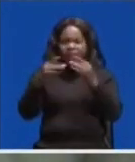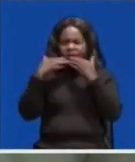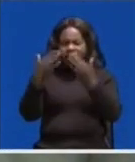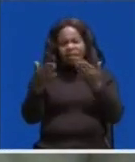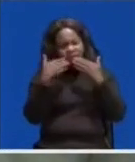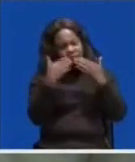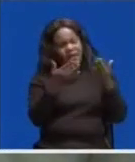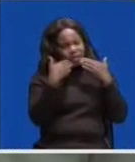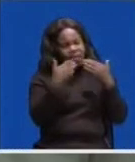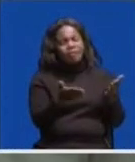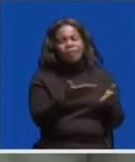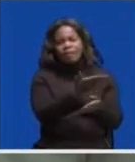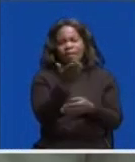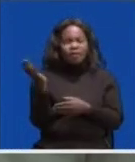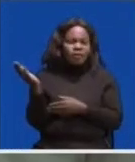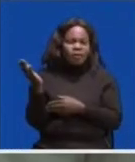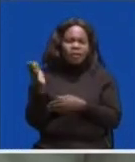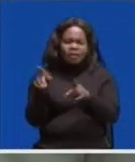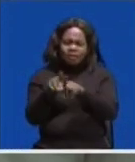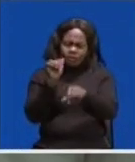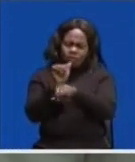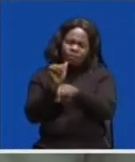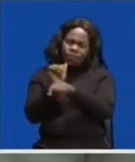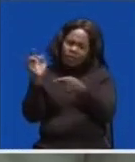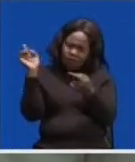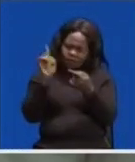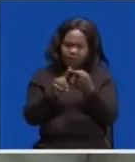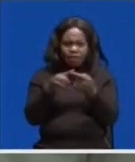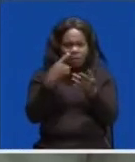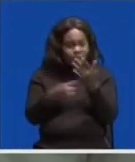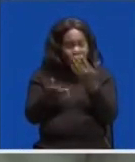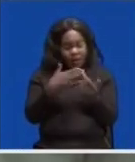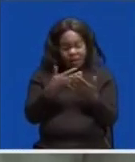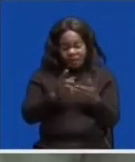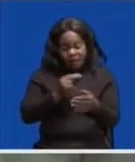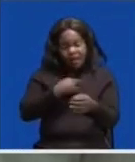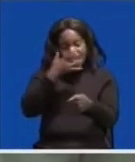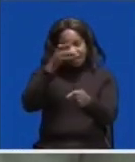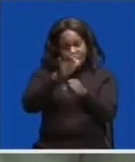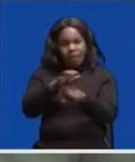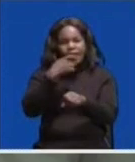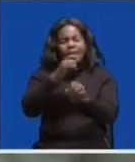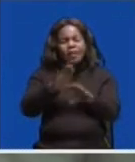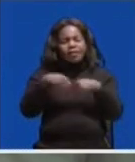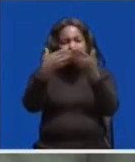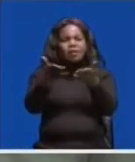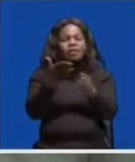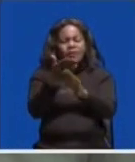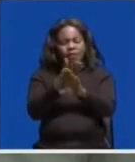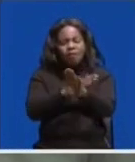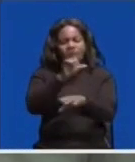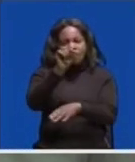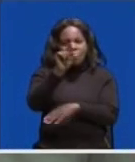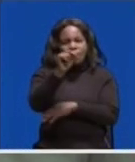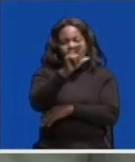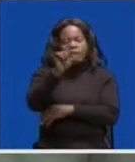and work to an extent that whatever we promised, we need to deliver before 2021.